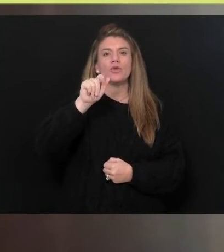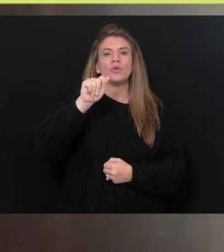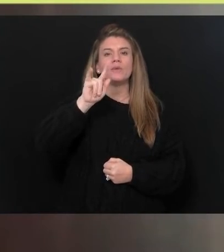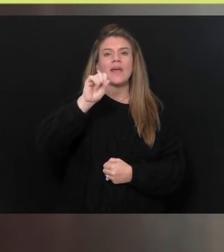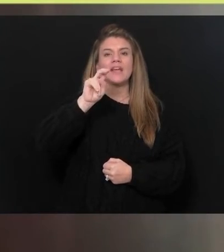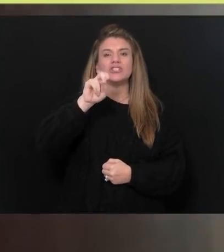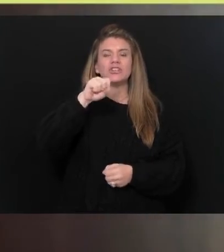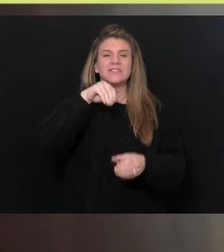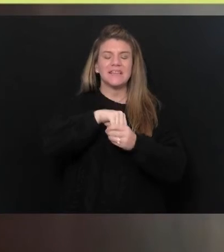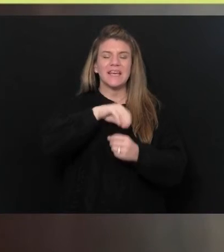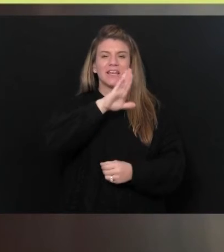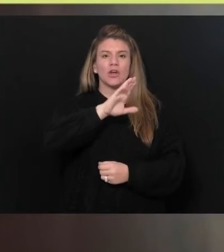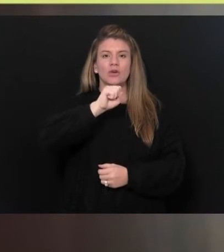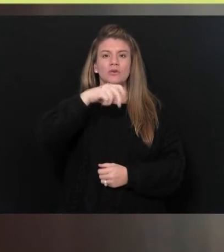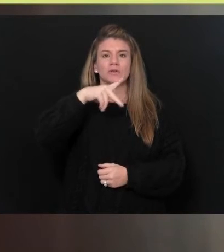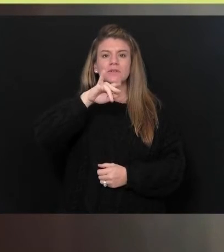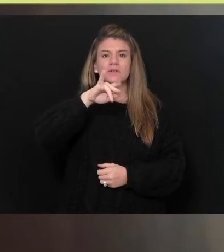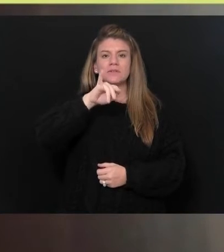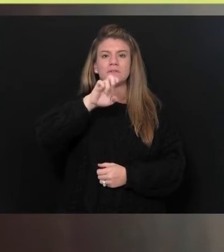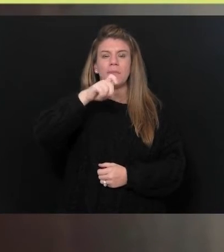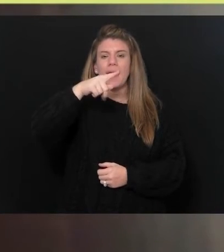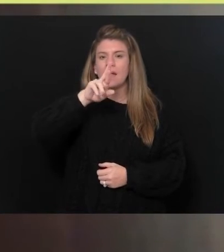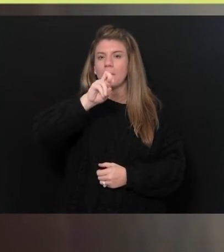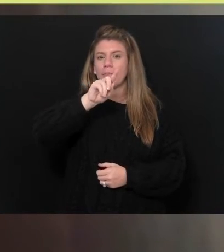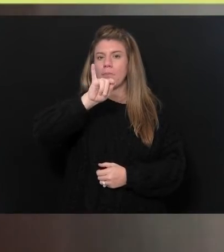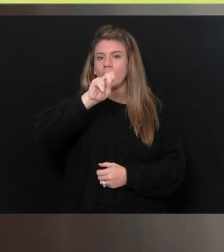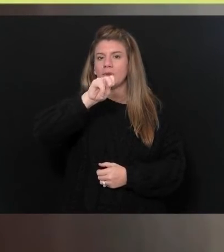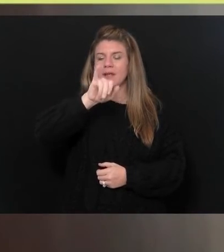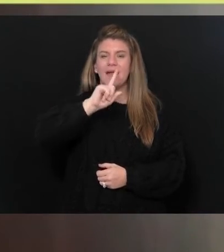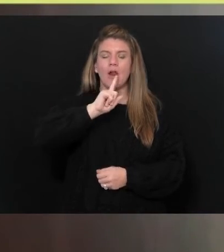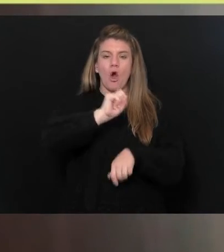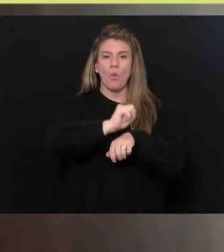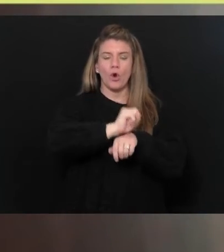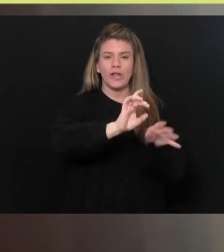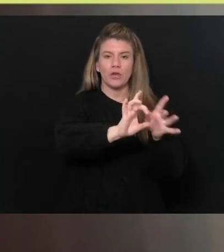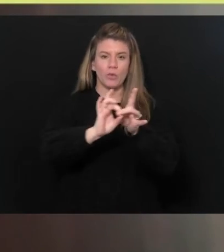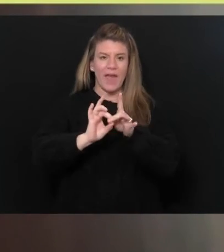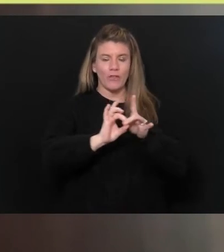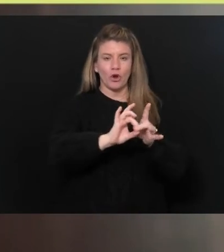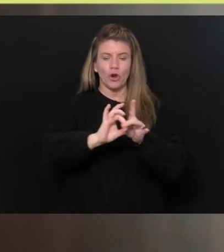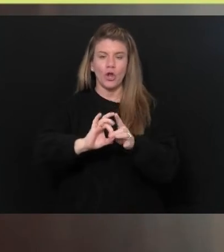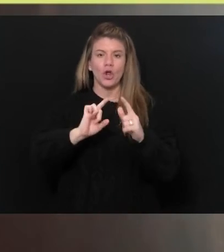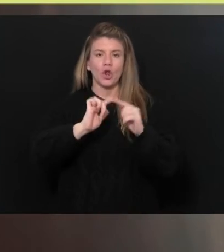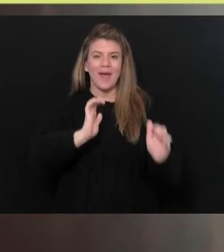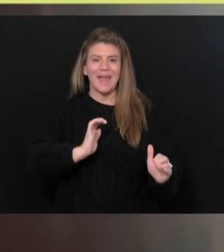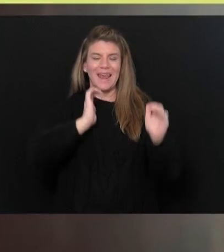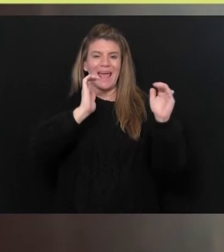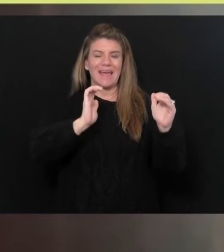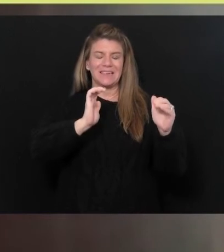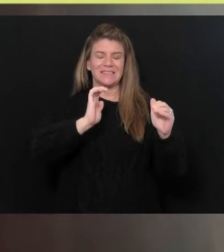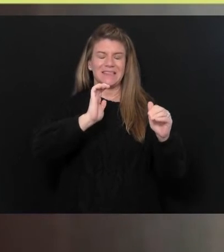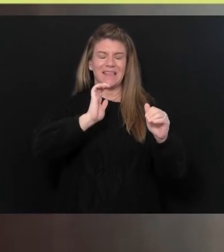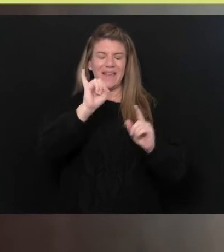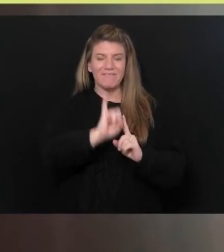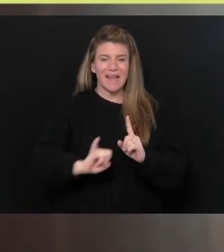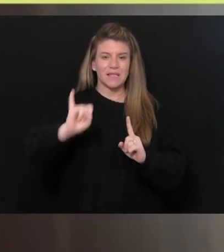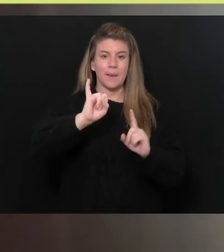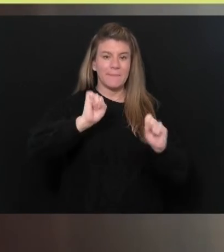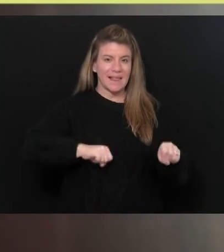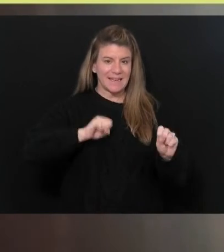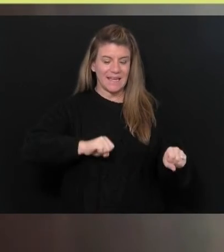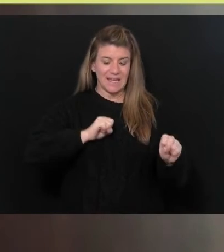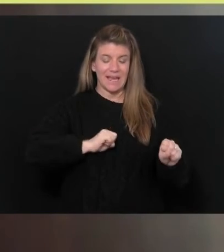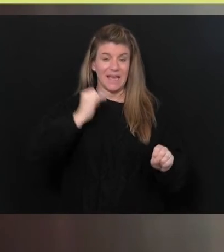protein that may be working together to enhance the sort of the infectability if